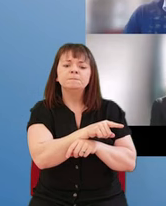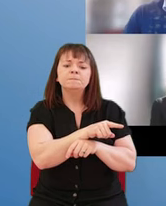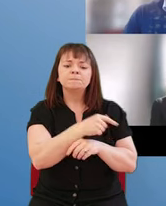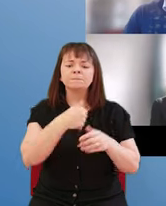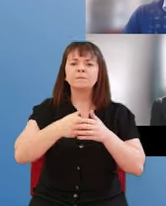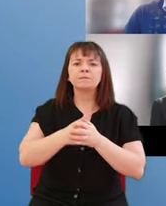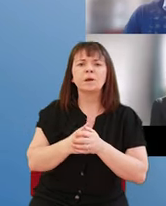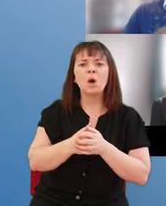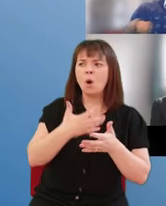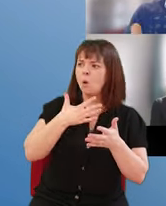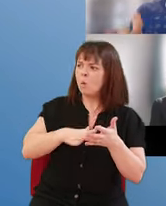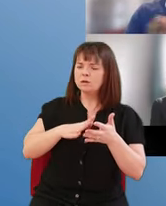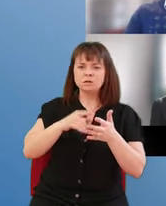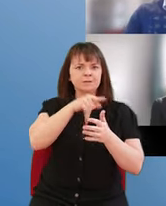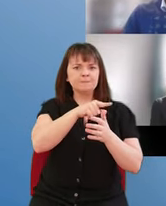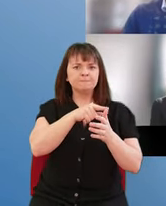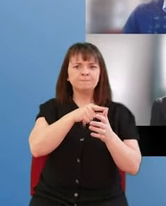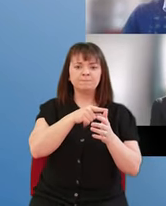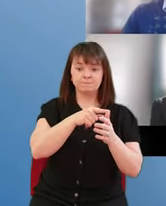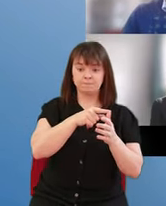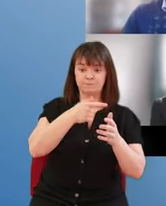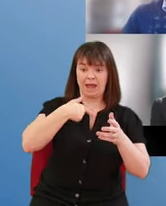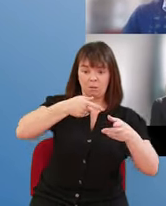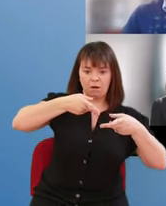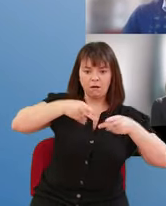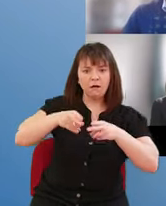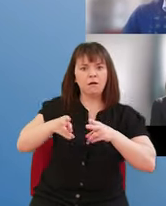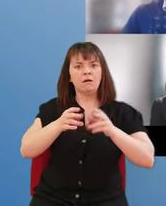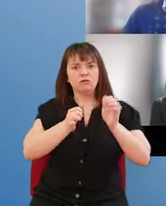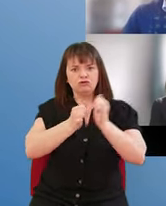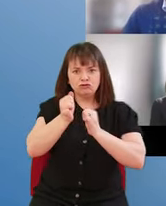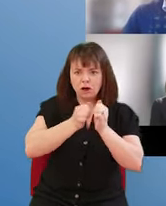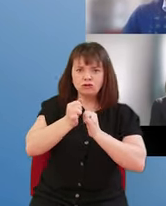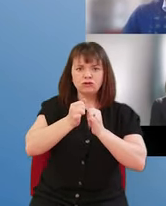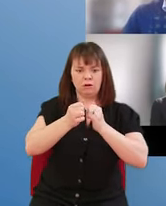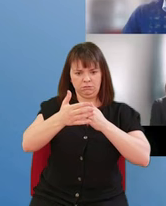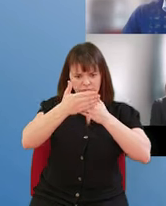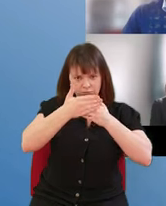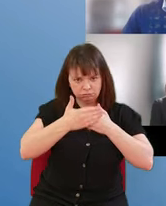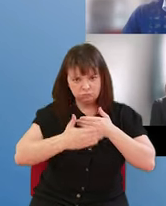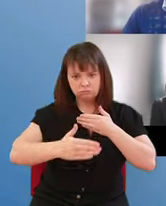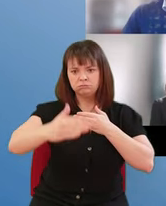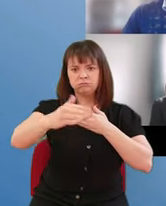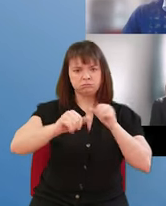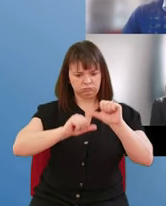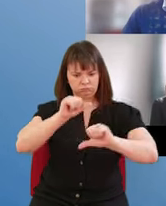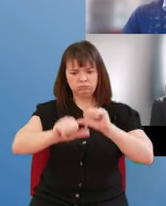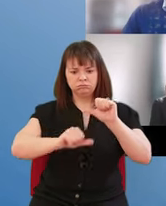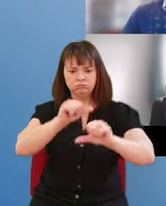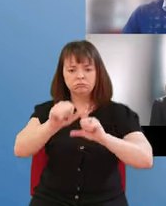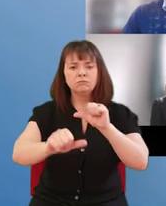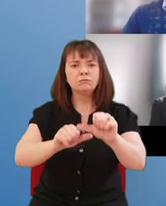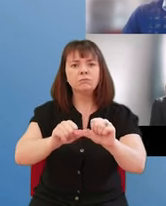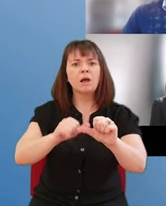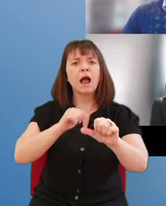interest. Obviously, John's interest is visible every time in here. And I know